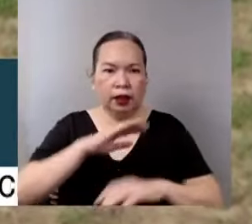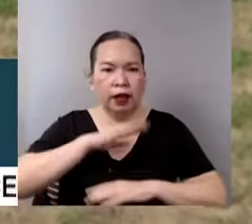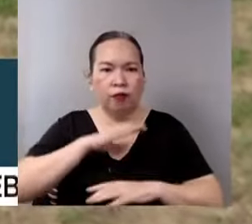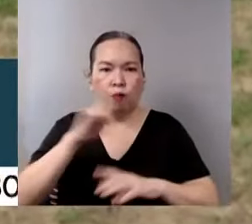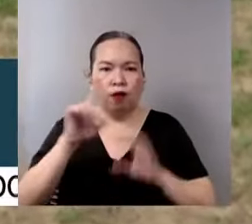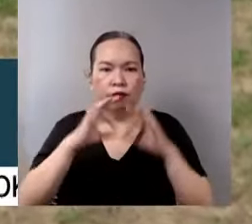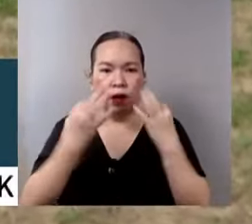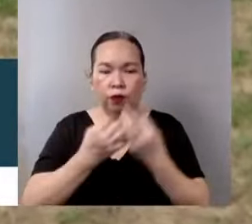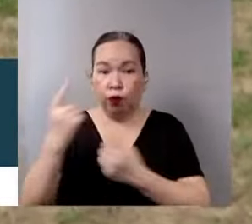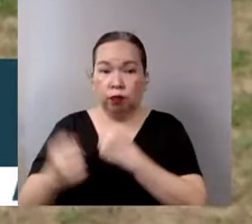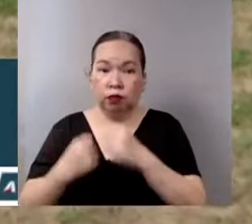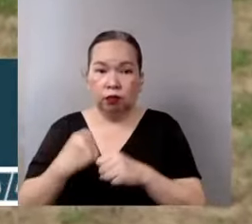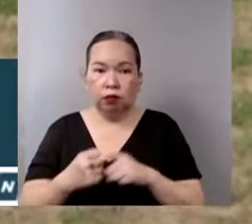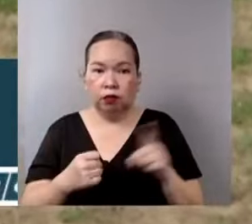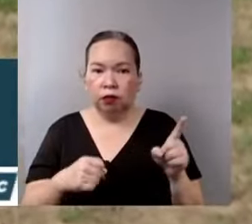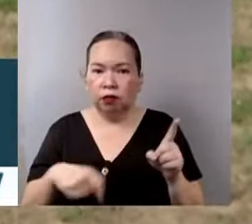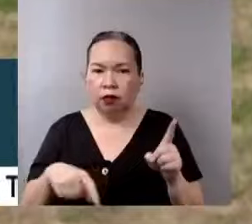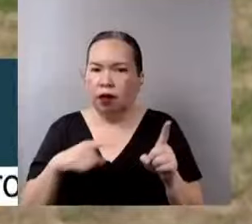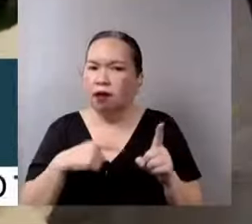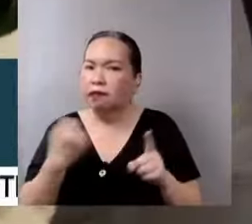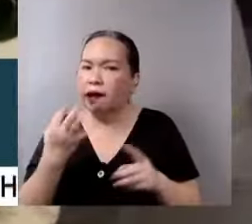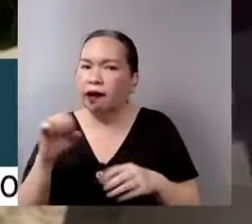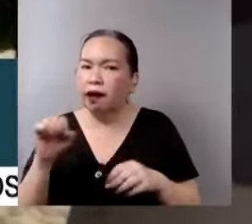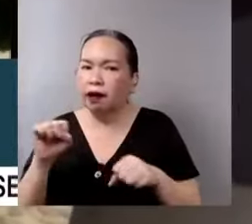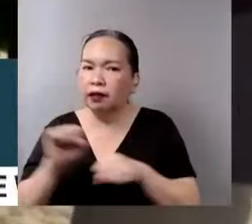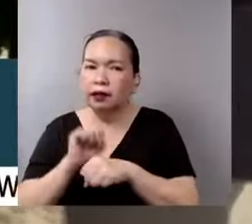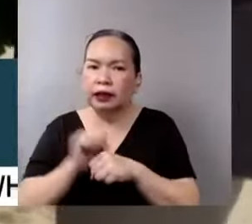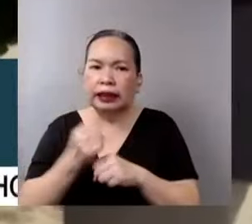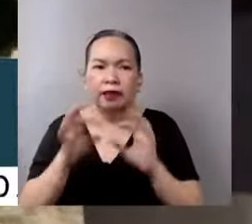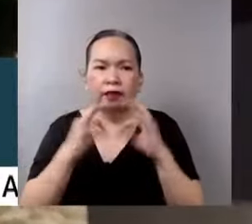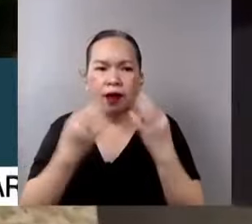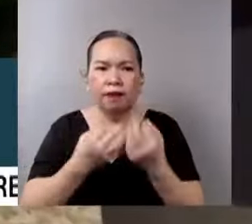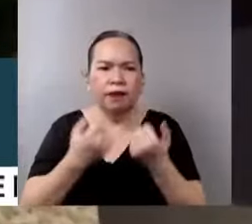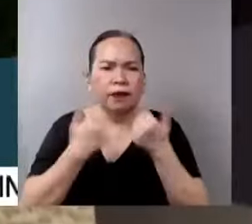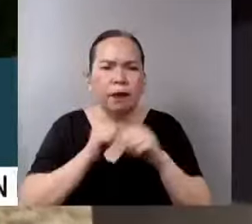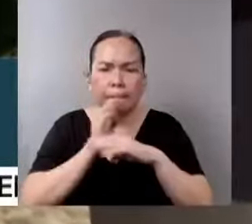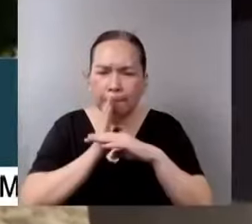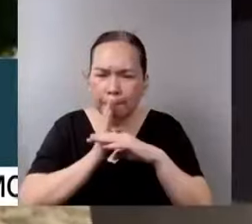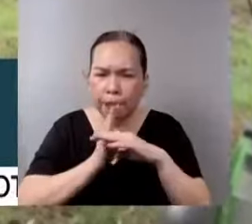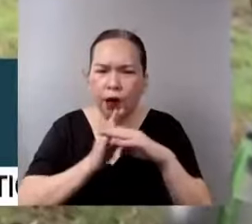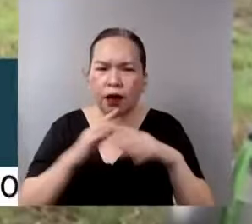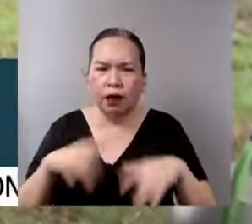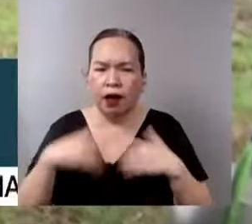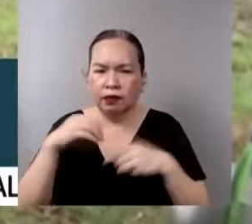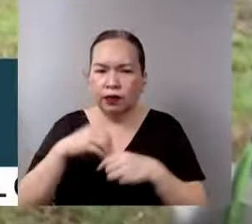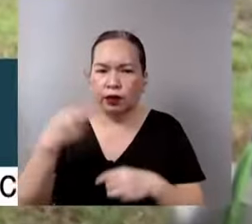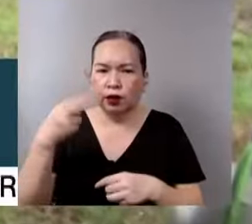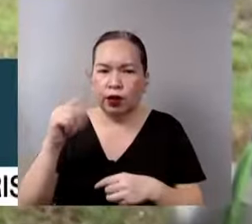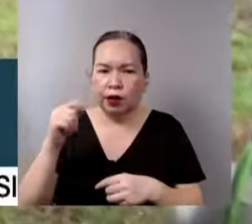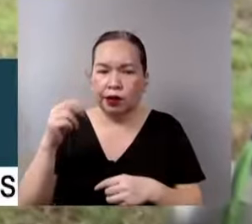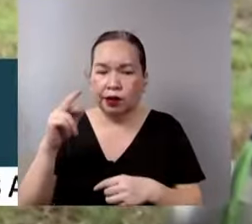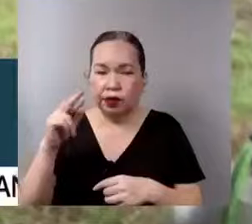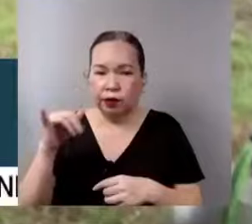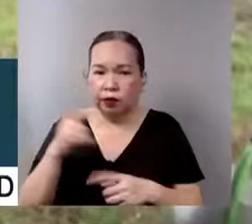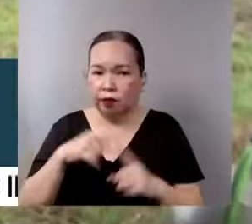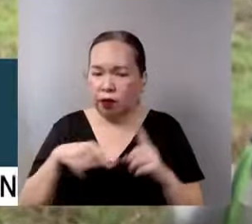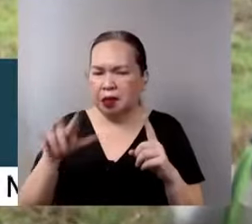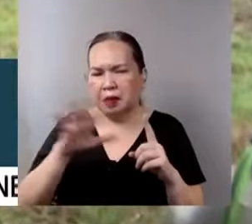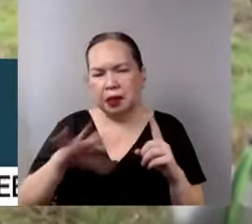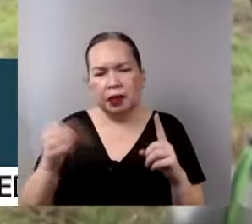There are no official statistics on how many families are following a similar lifestyle in Hungary. Kamenci estimates there are